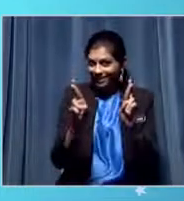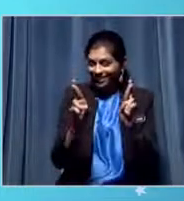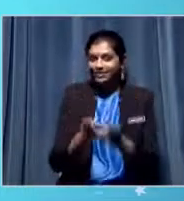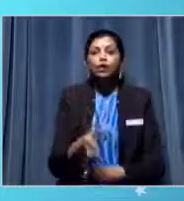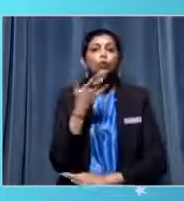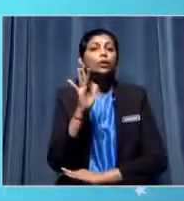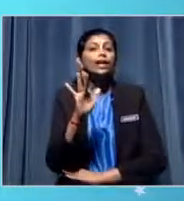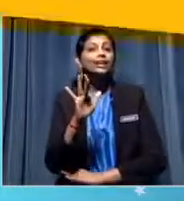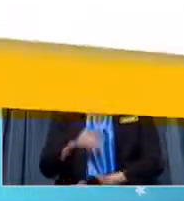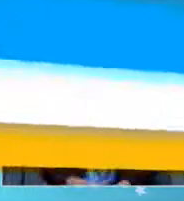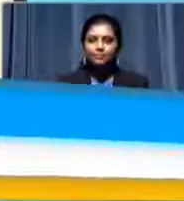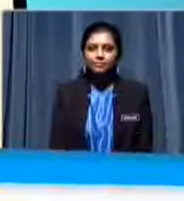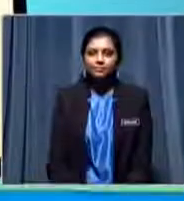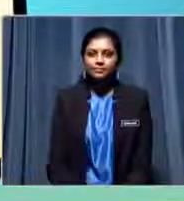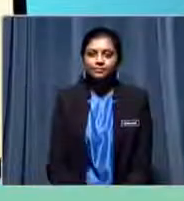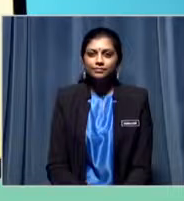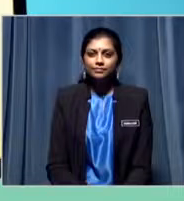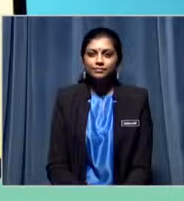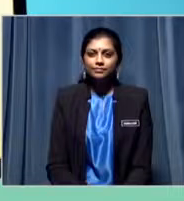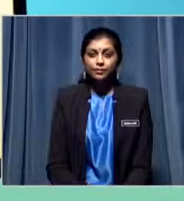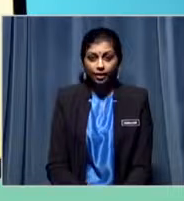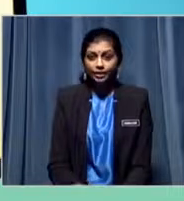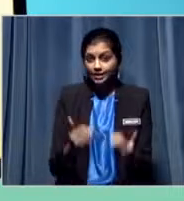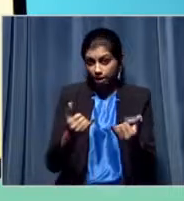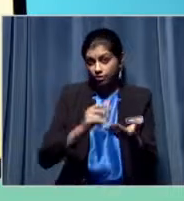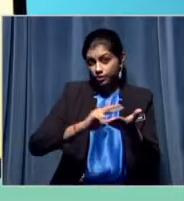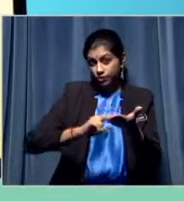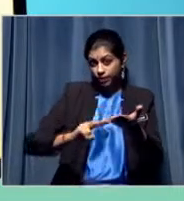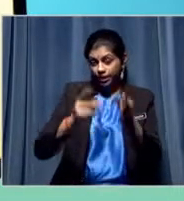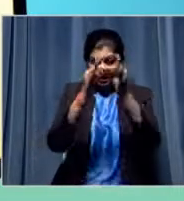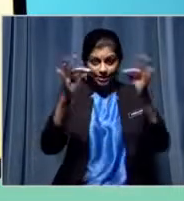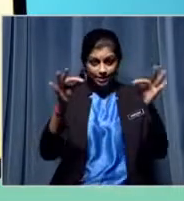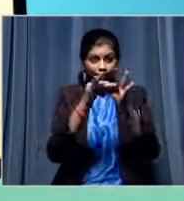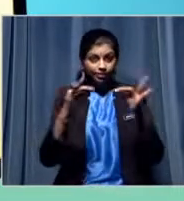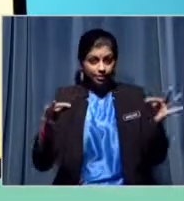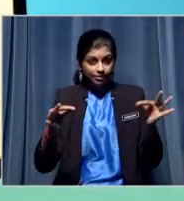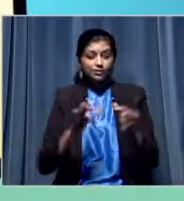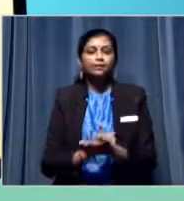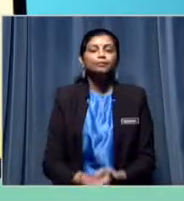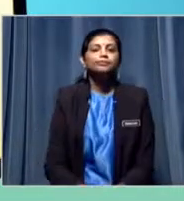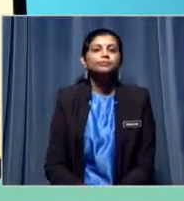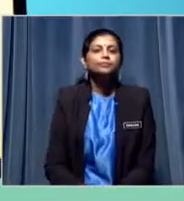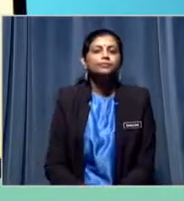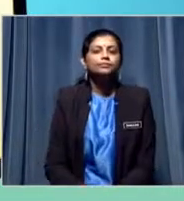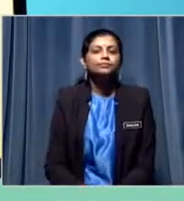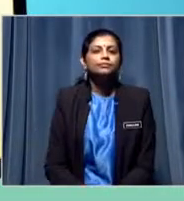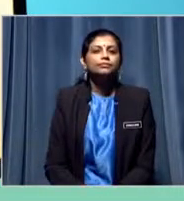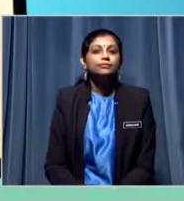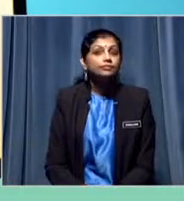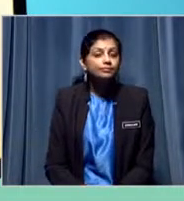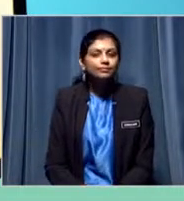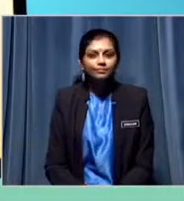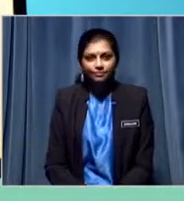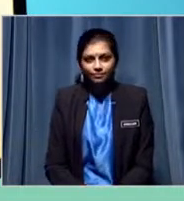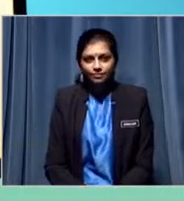Good luck. My mobile phone keeps turning off for no reason. Don't worry,